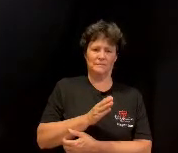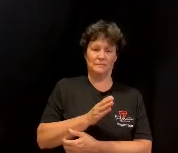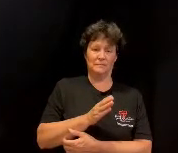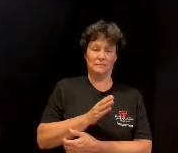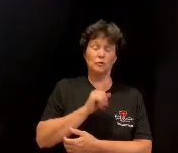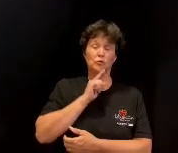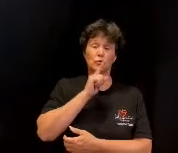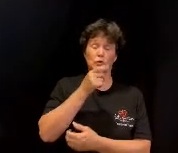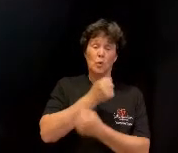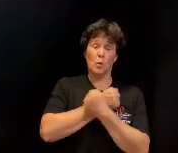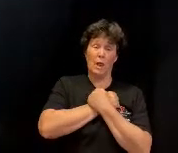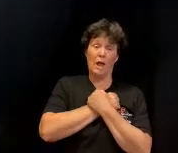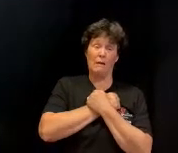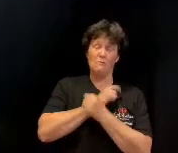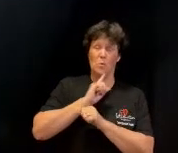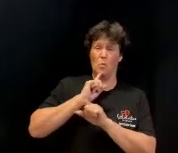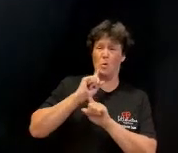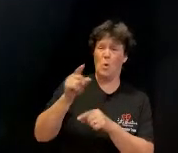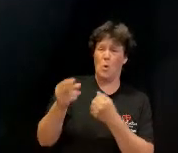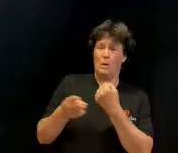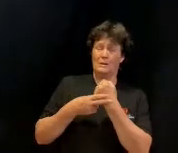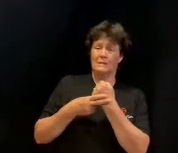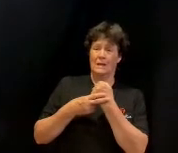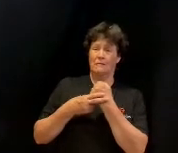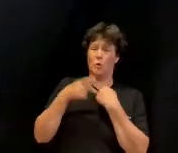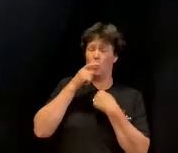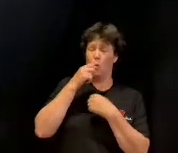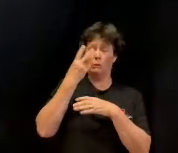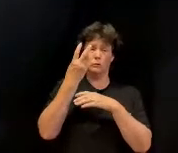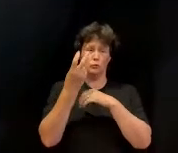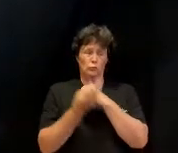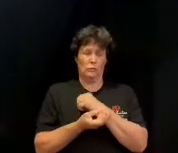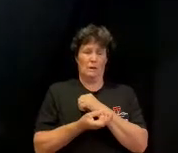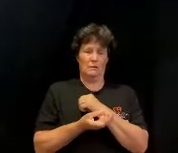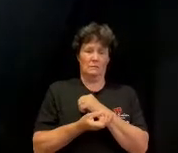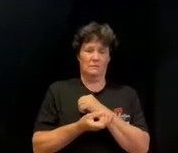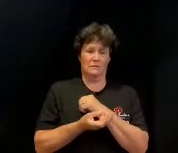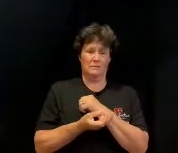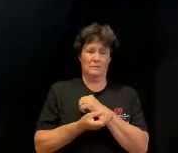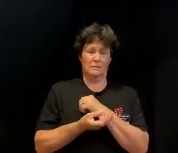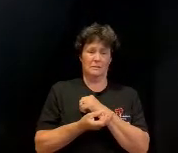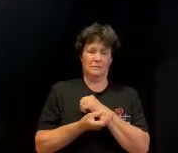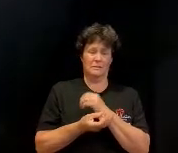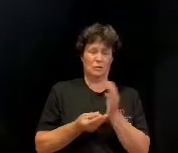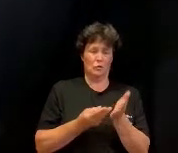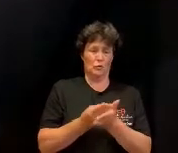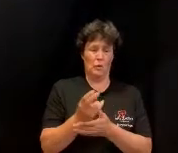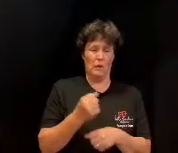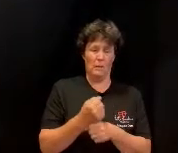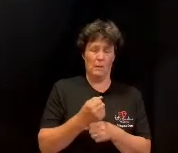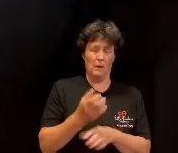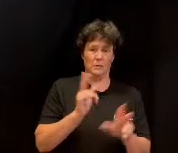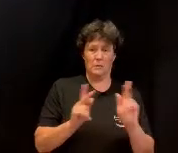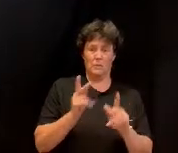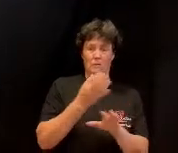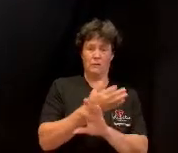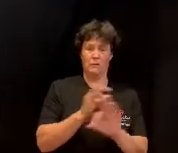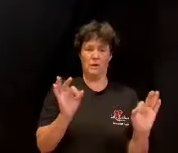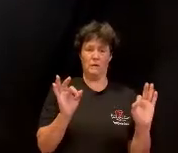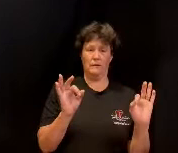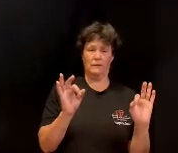True love will go to the rescue of those that are drowning. Right? And truth is what makes people free.